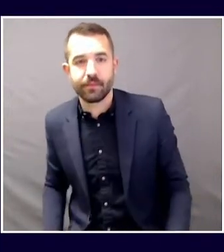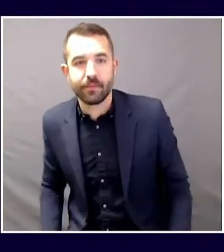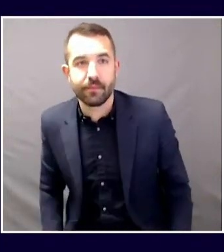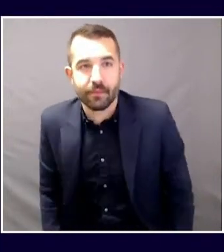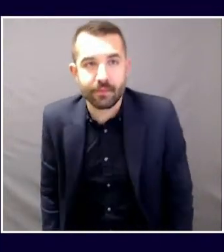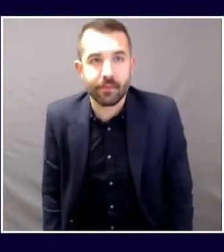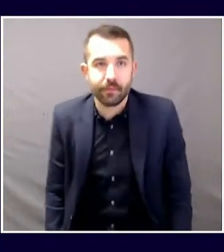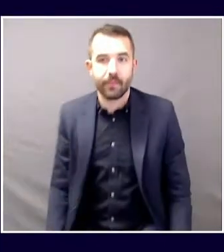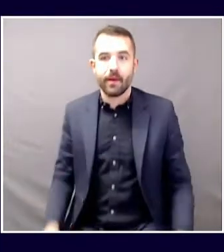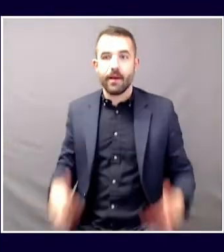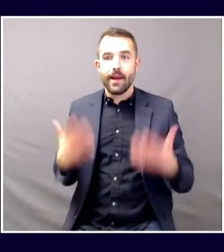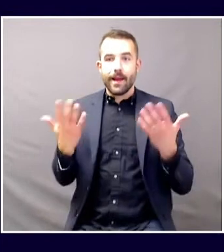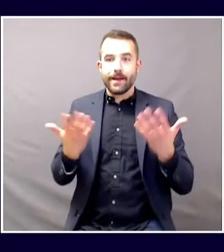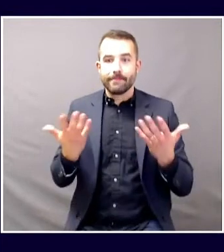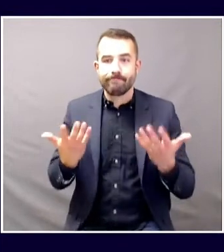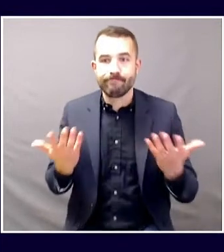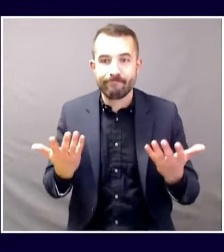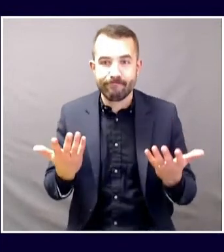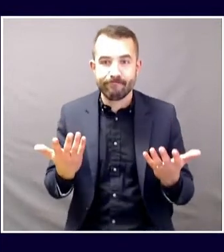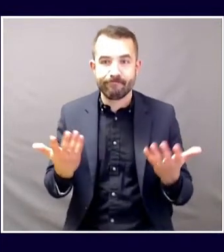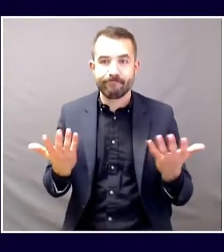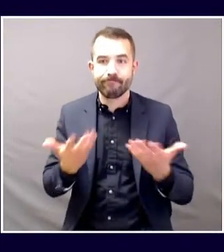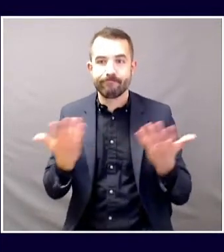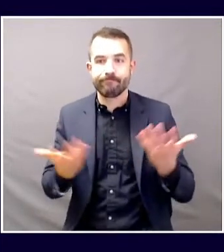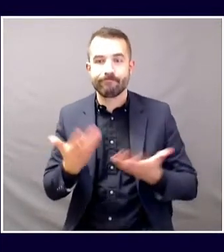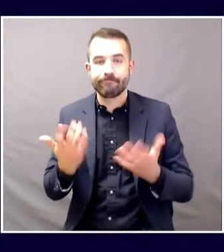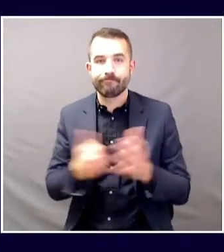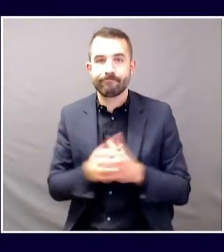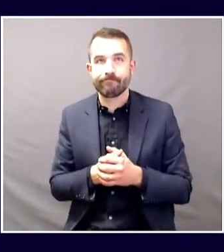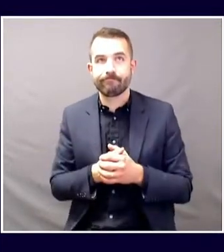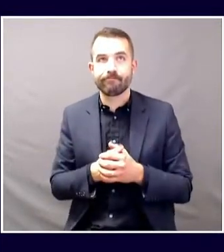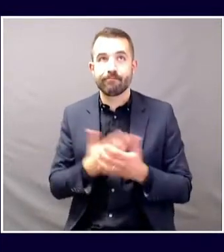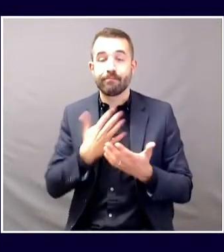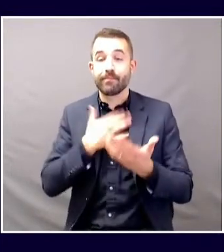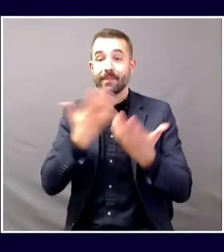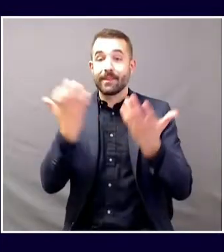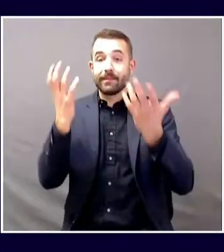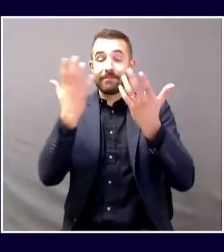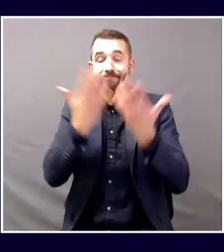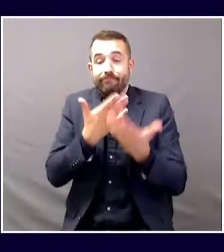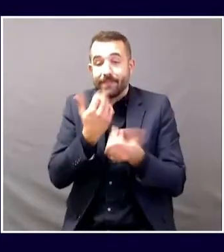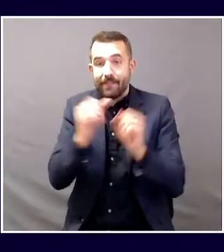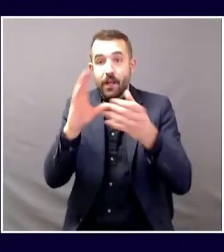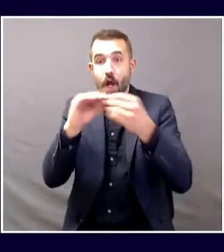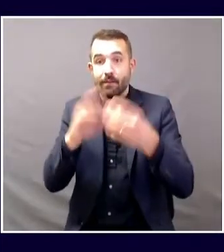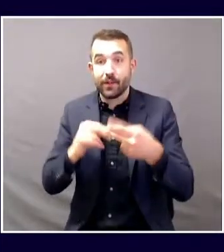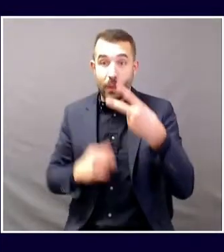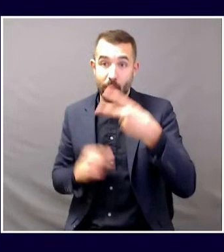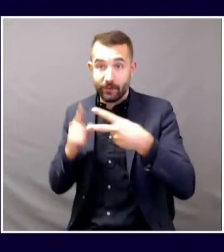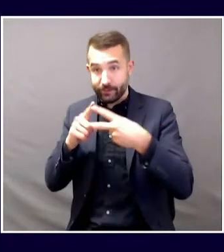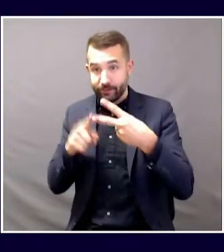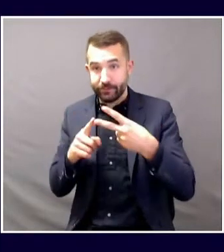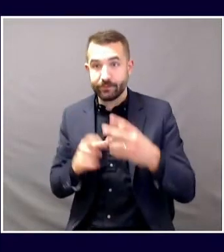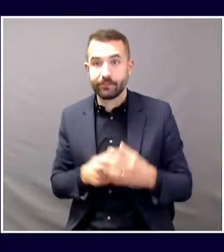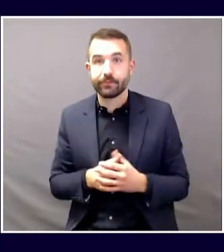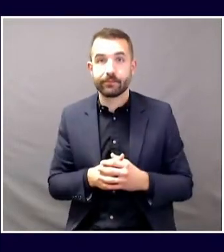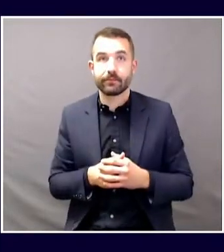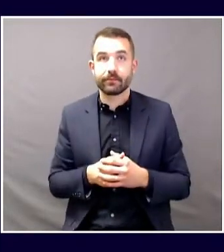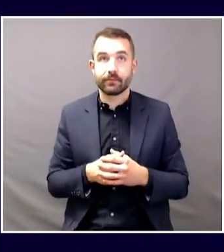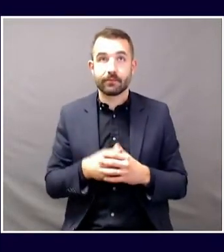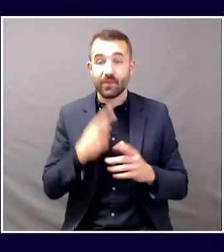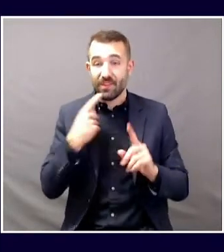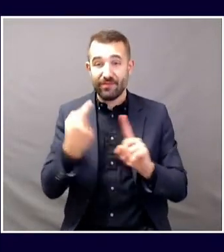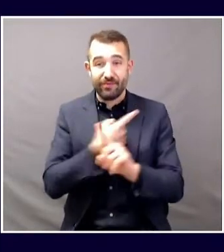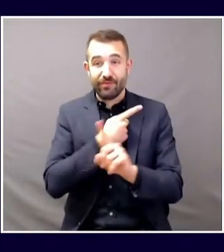so let me say two things that seemingly point in different directions. The first is, as we've discussed on